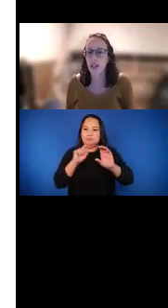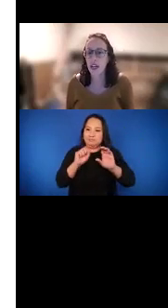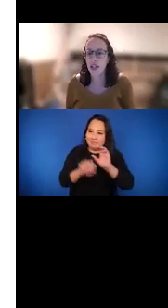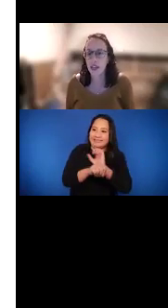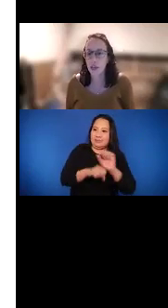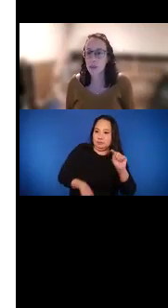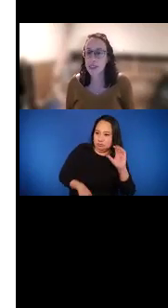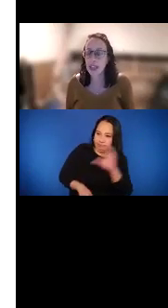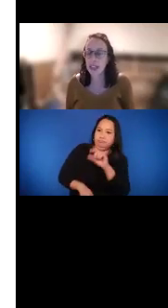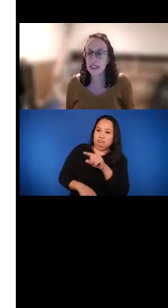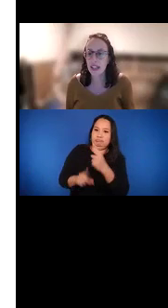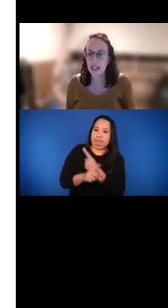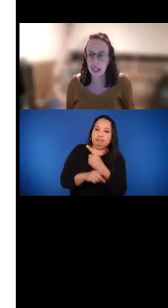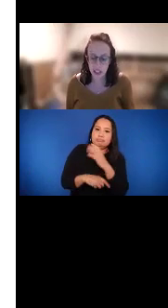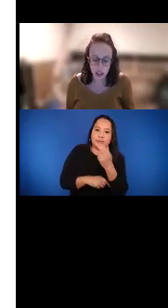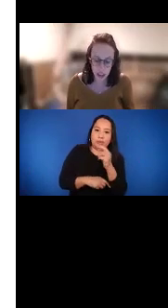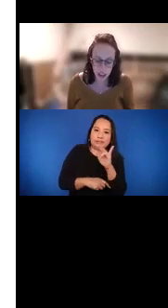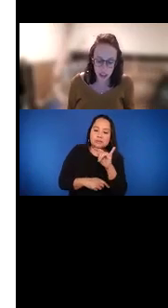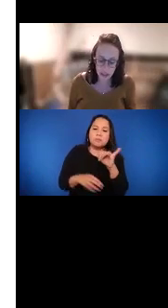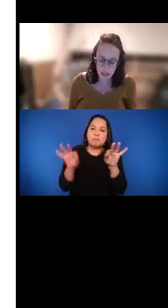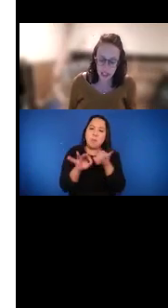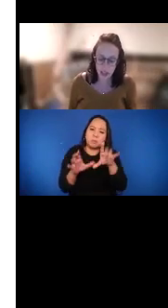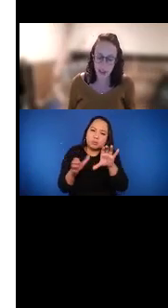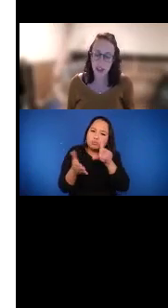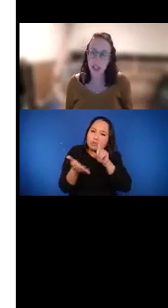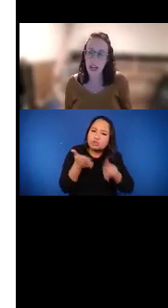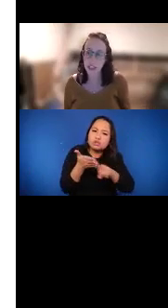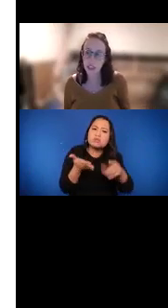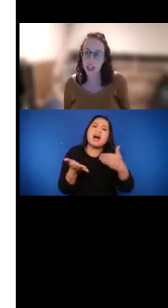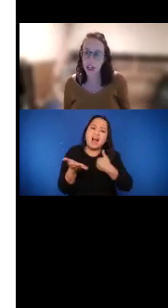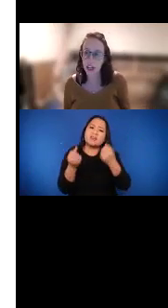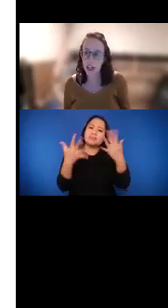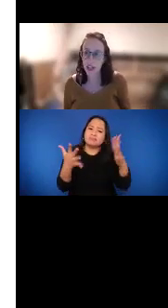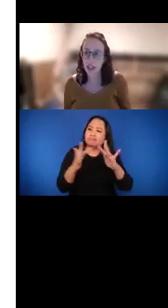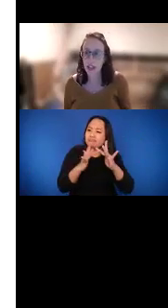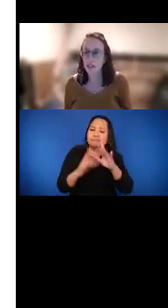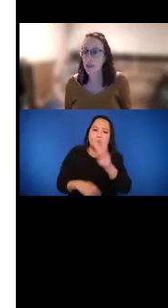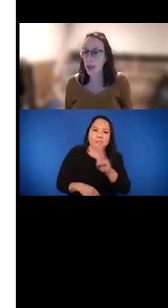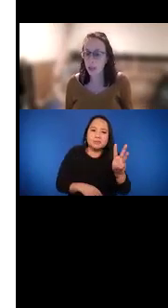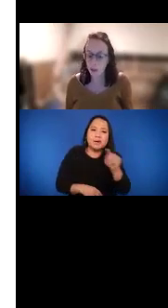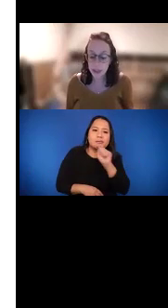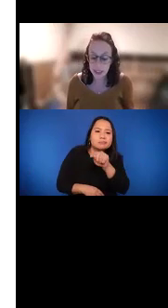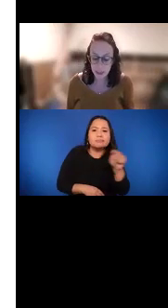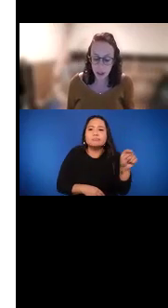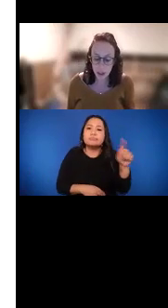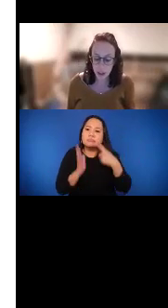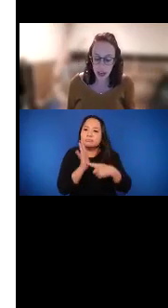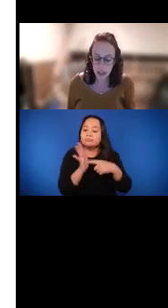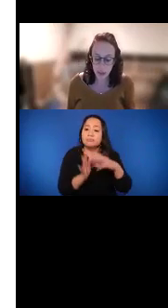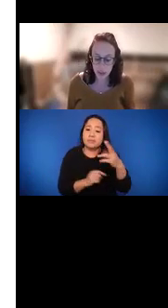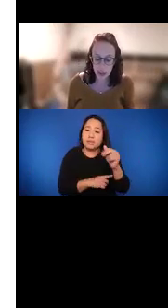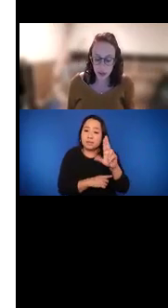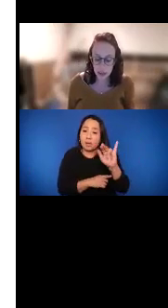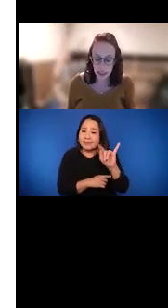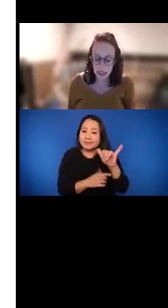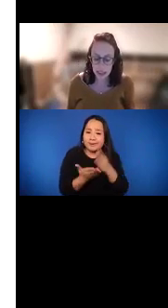online websites like Charity Navigator, GuideStar, even Better Business Bureau